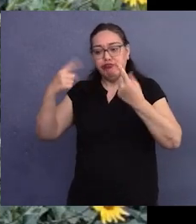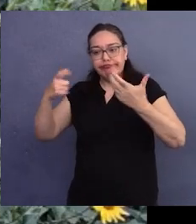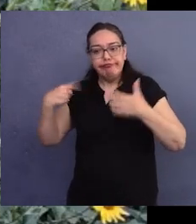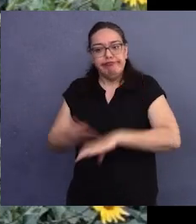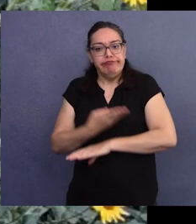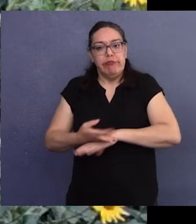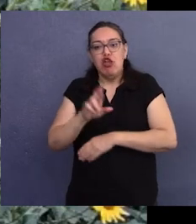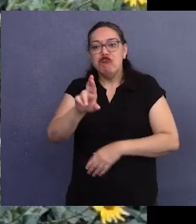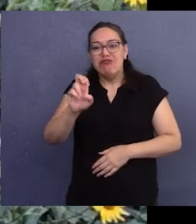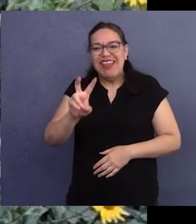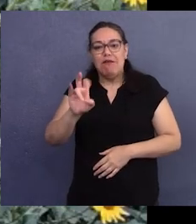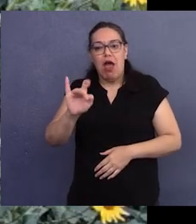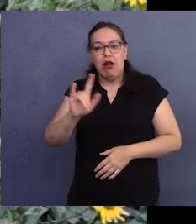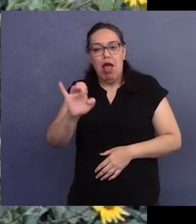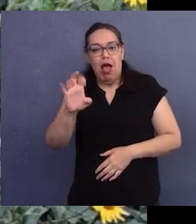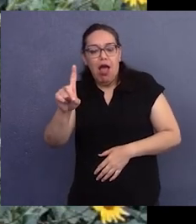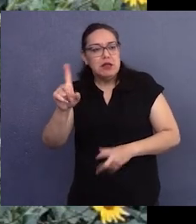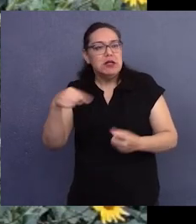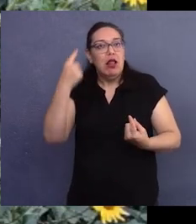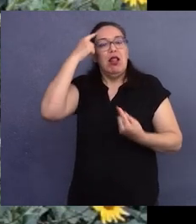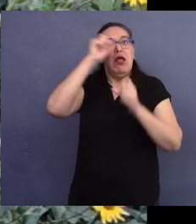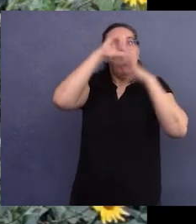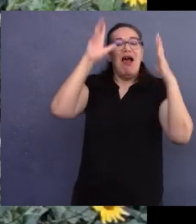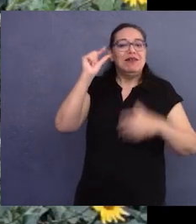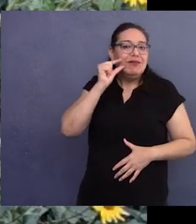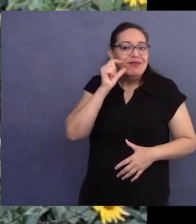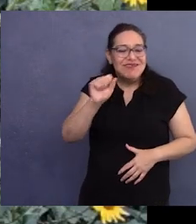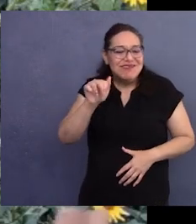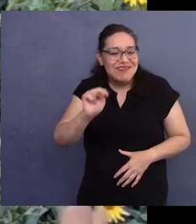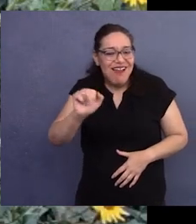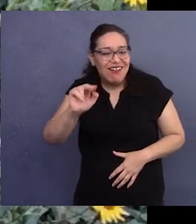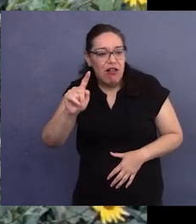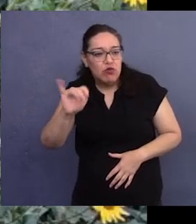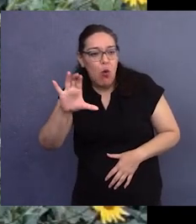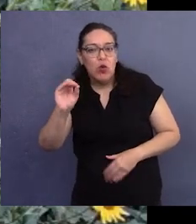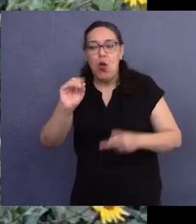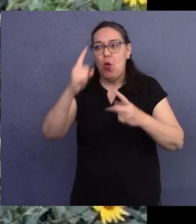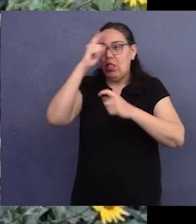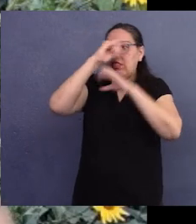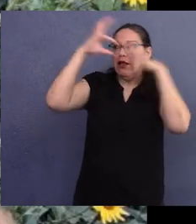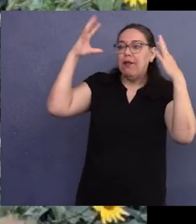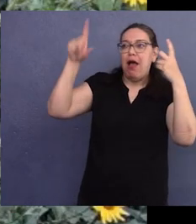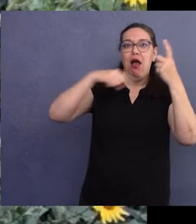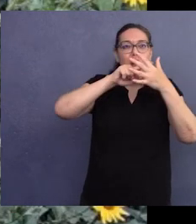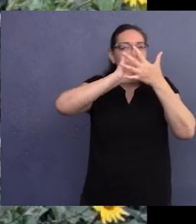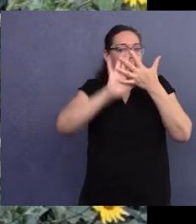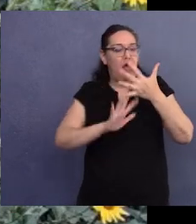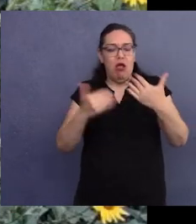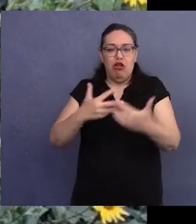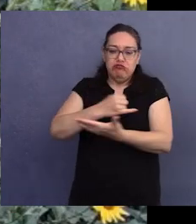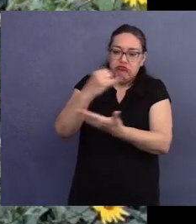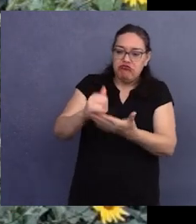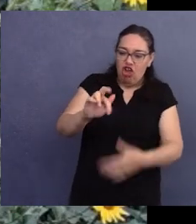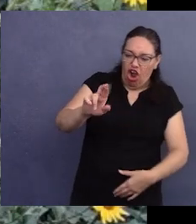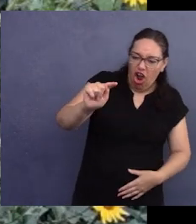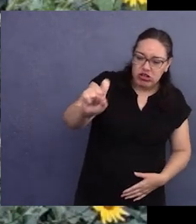are just vibrant, you think about San Antonio, you think about all these places that are just, you know, arts,